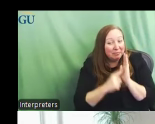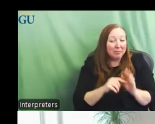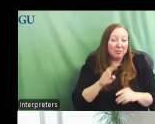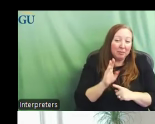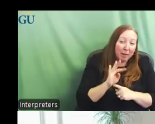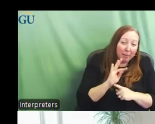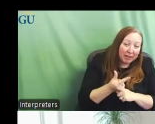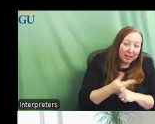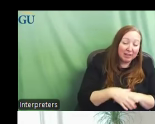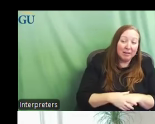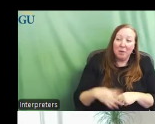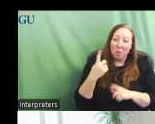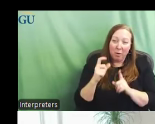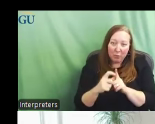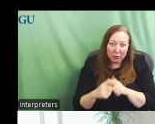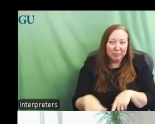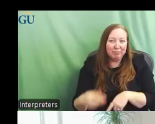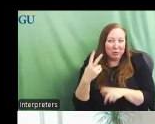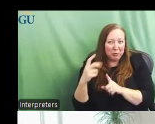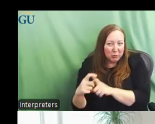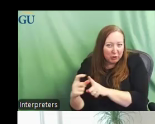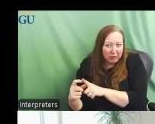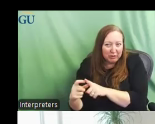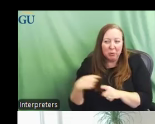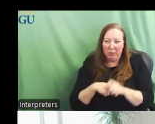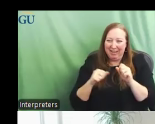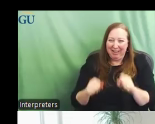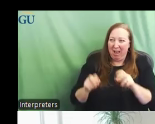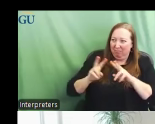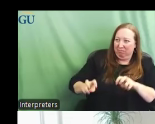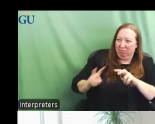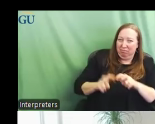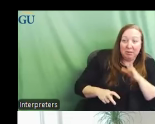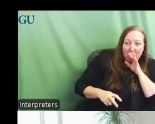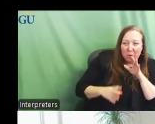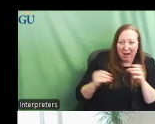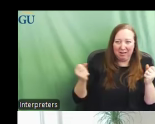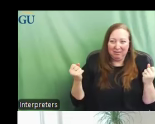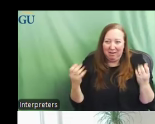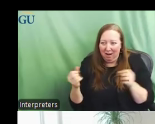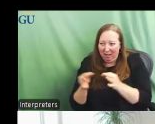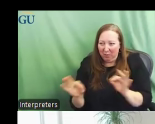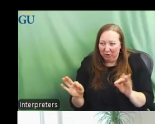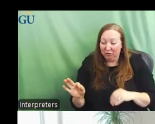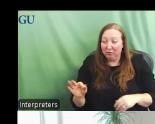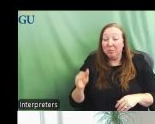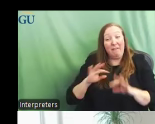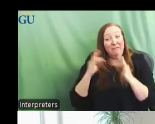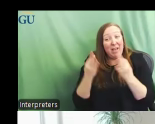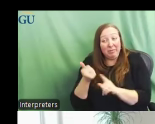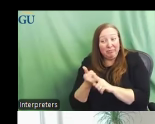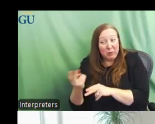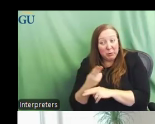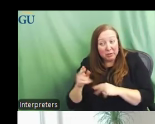fairly similar trajectory, we can look at both spoken language, but also if a family is using visual spatial language, monitoring to